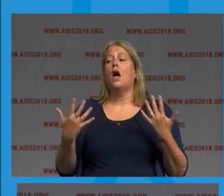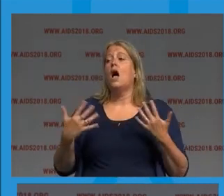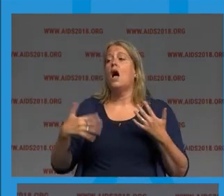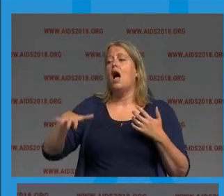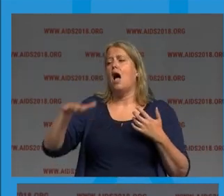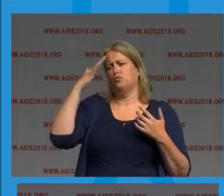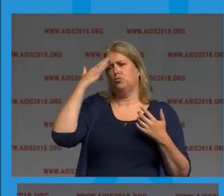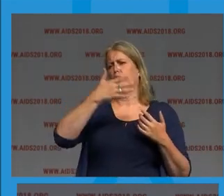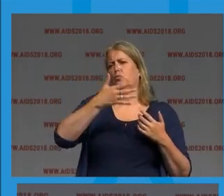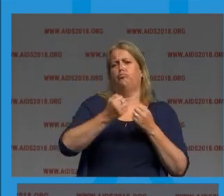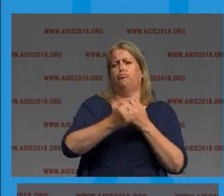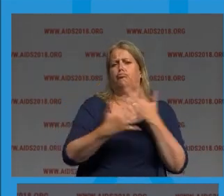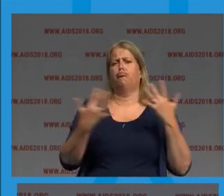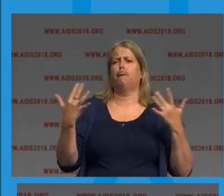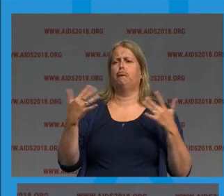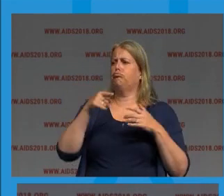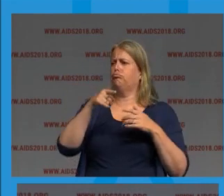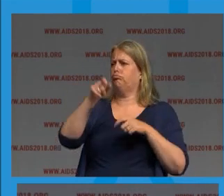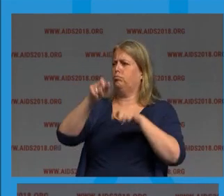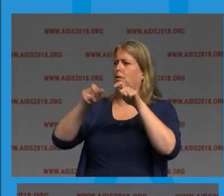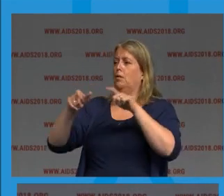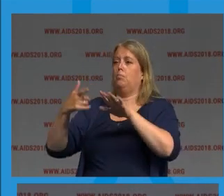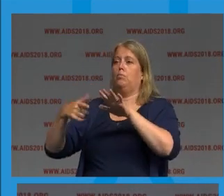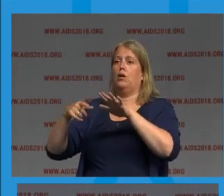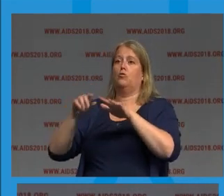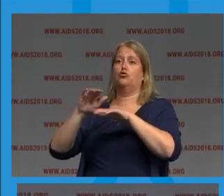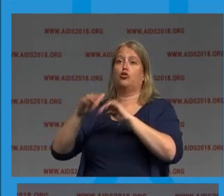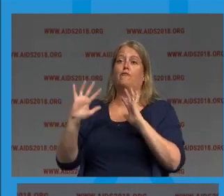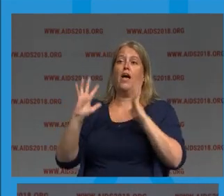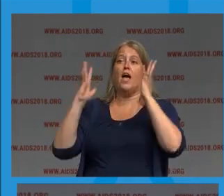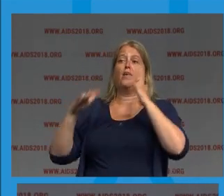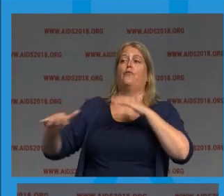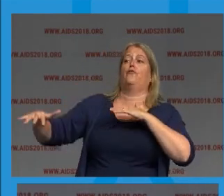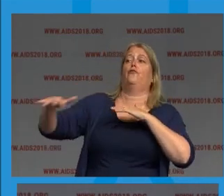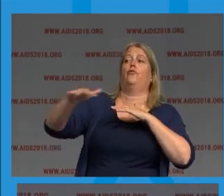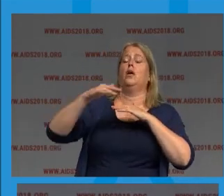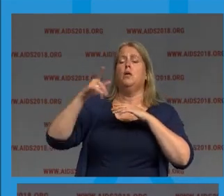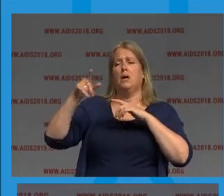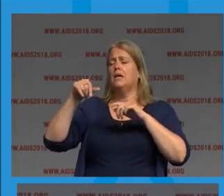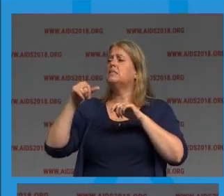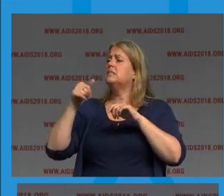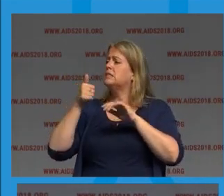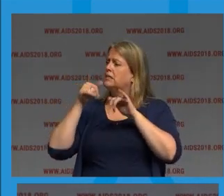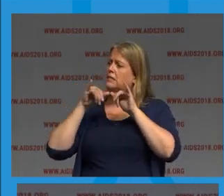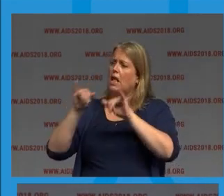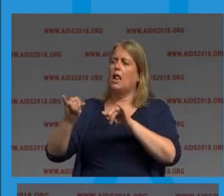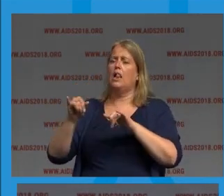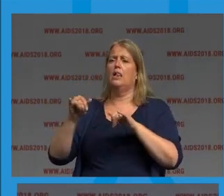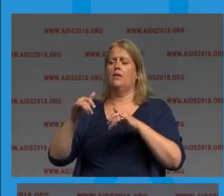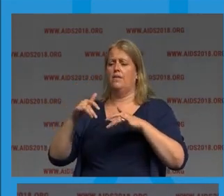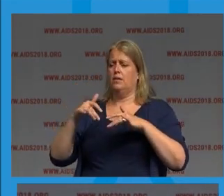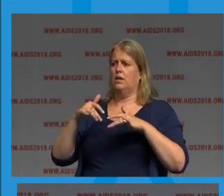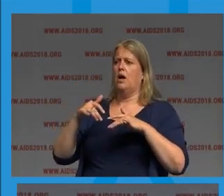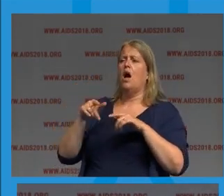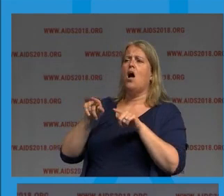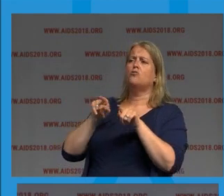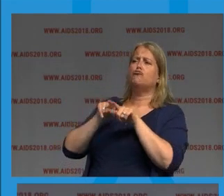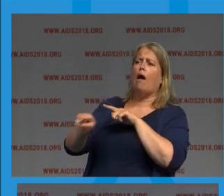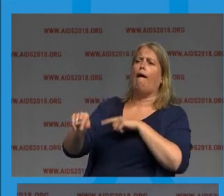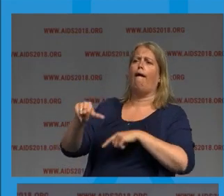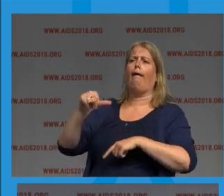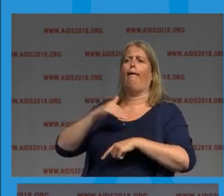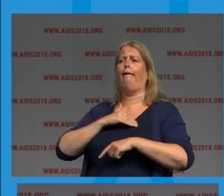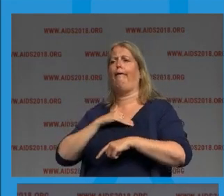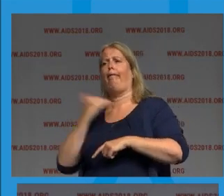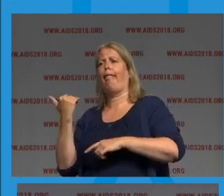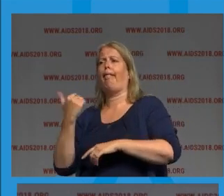have attempted suicide or considered it, or come to terms with some addiction issues. And so it's not really